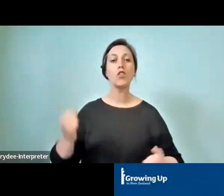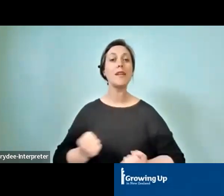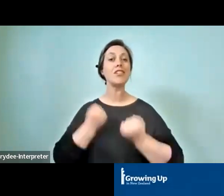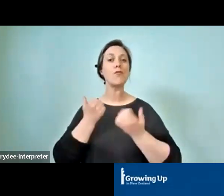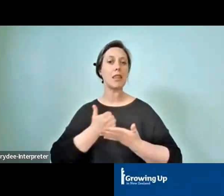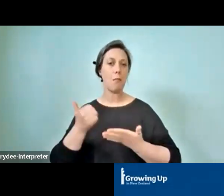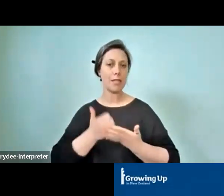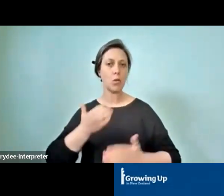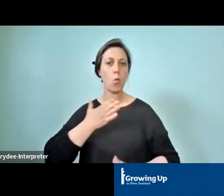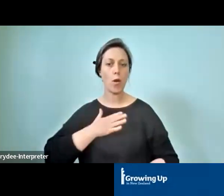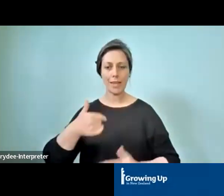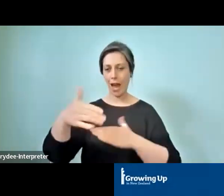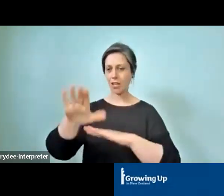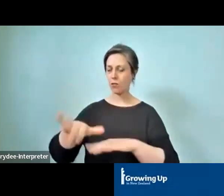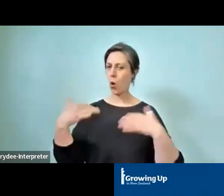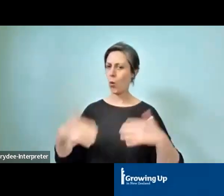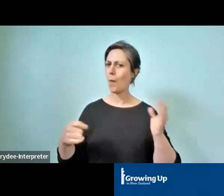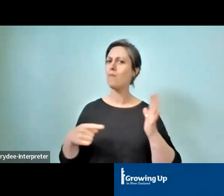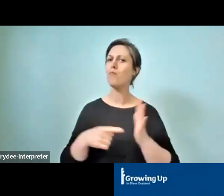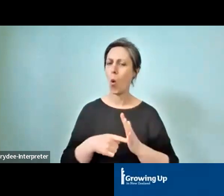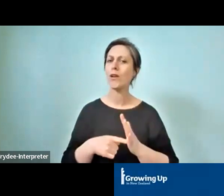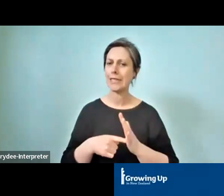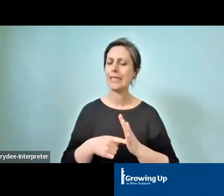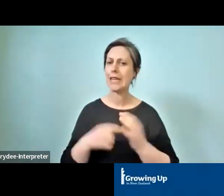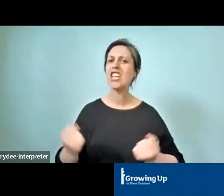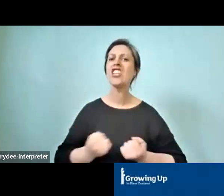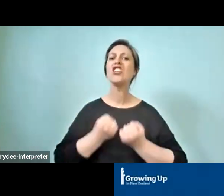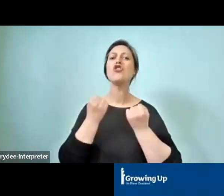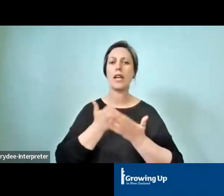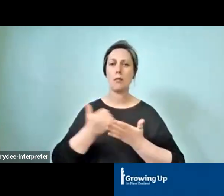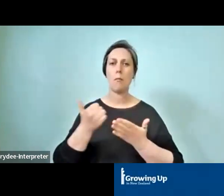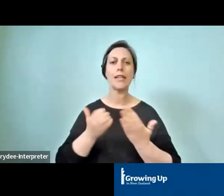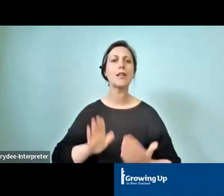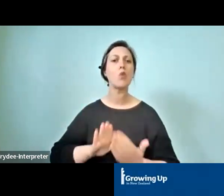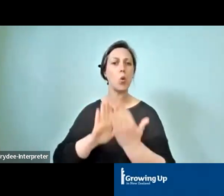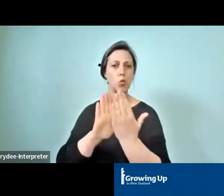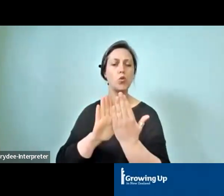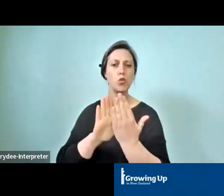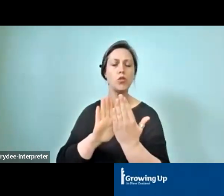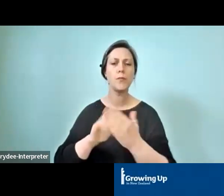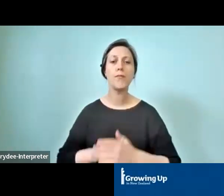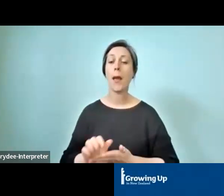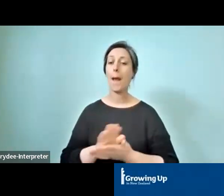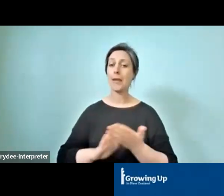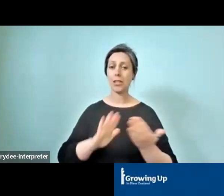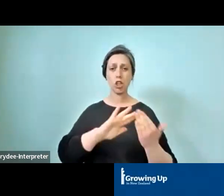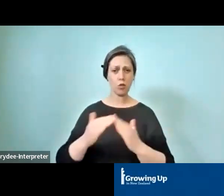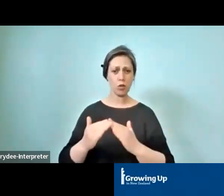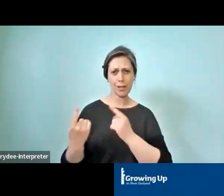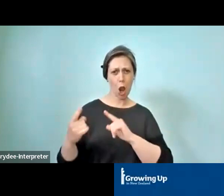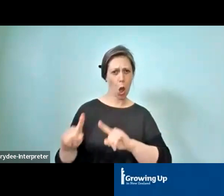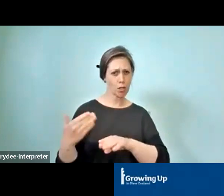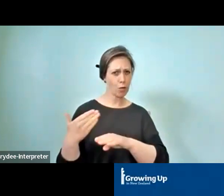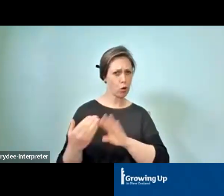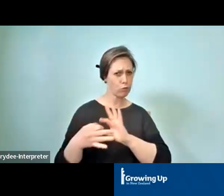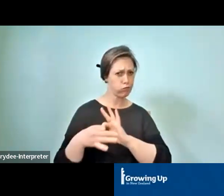really important in Aotearoa New Zealand, that we take those strength-based approaches, because that means working with our communities,